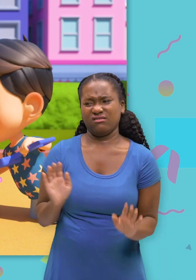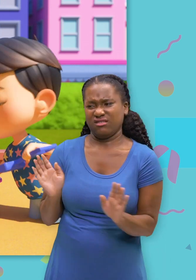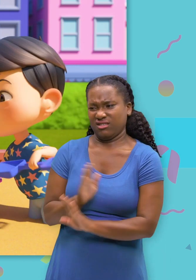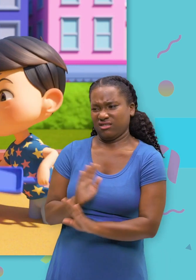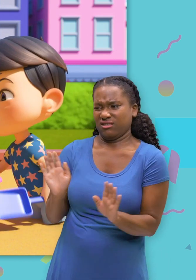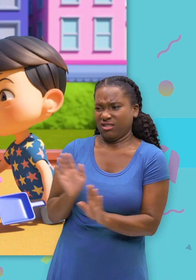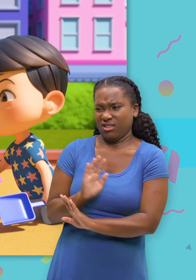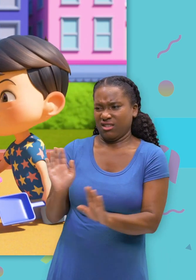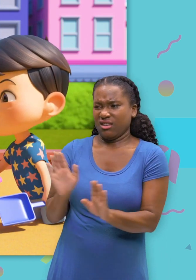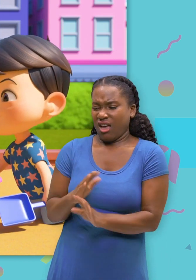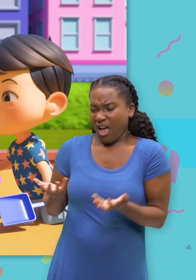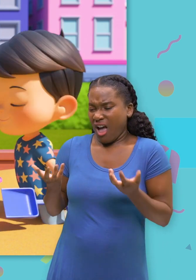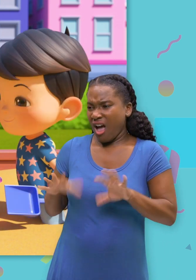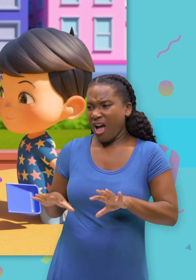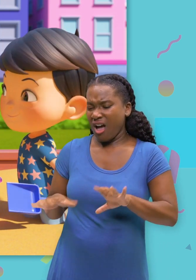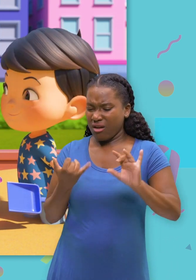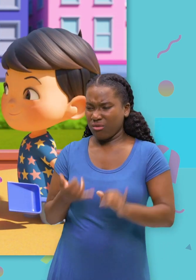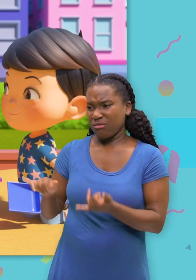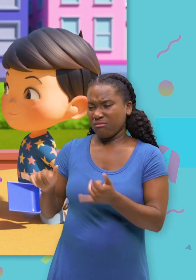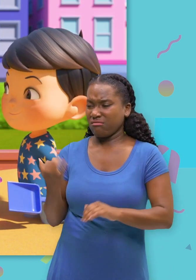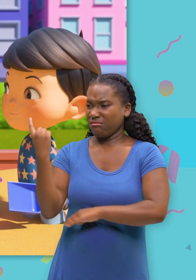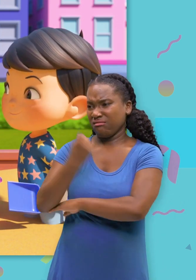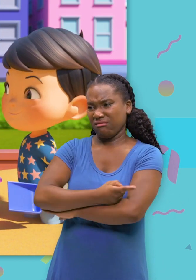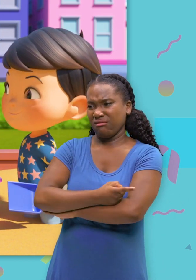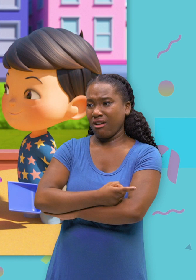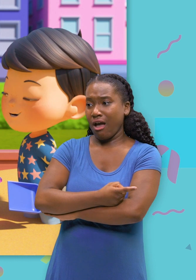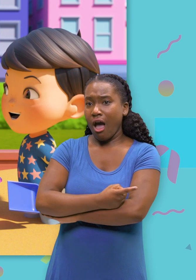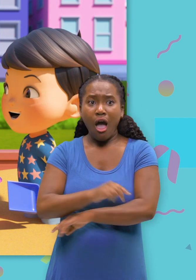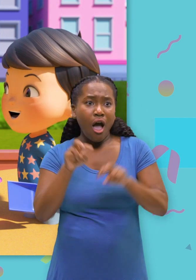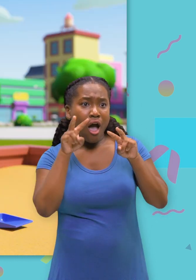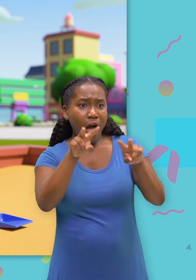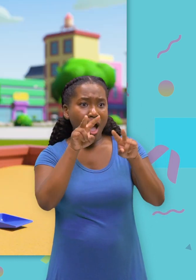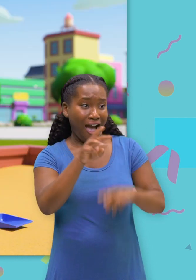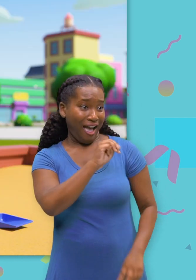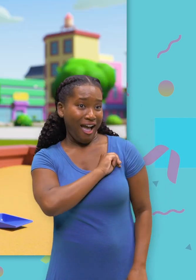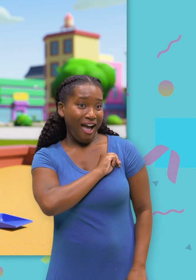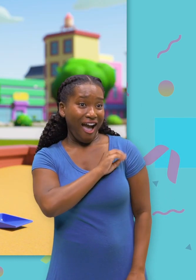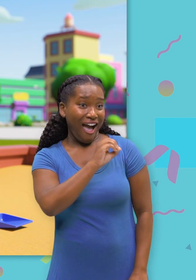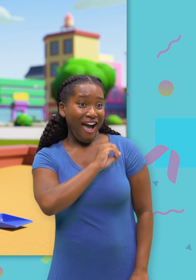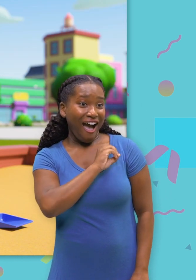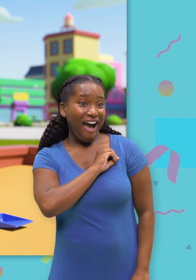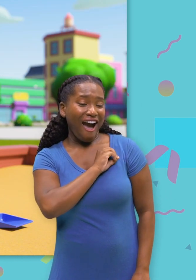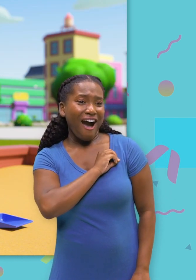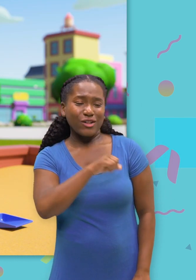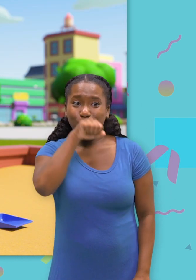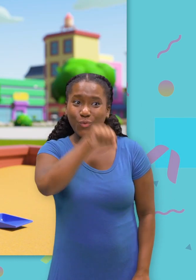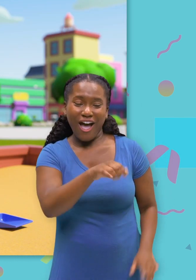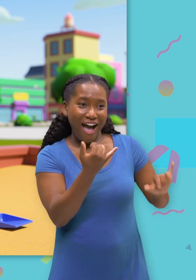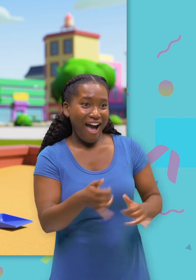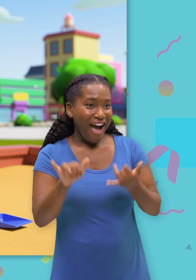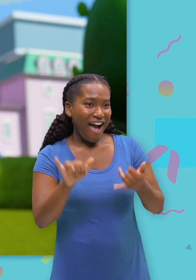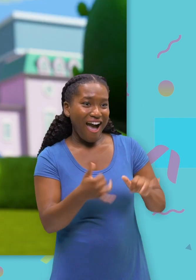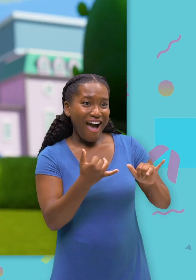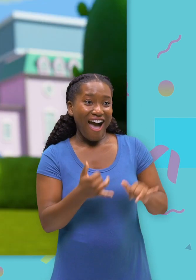day. No, no, no, I don't want to play today. Look, look, Mia and Ollie love